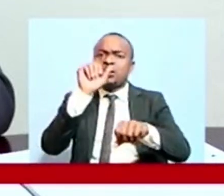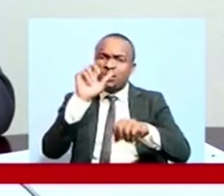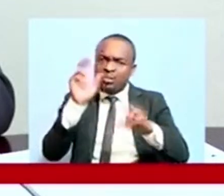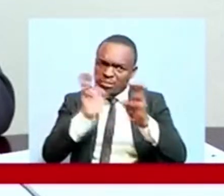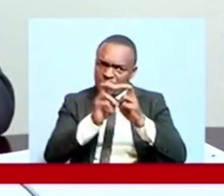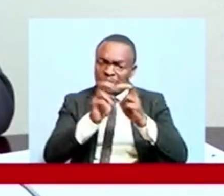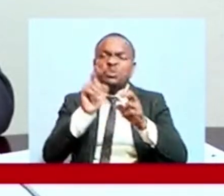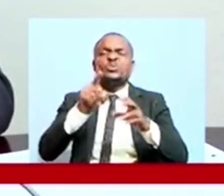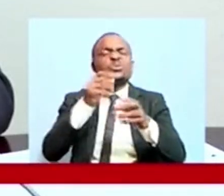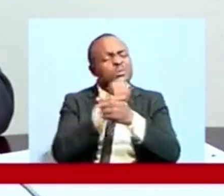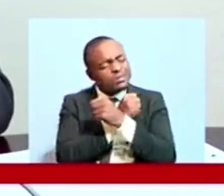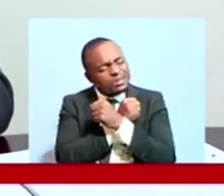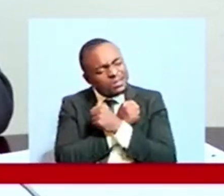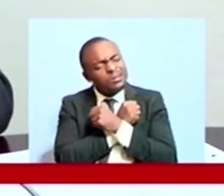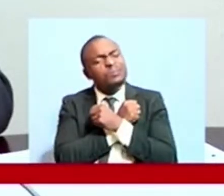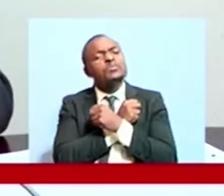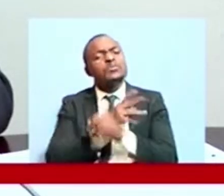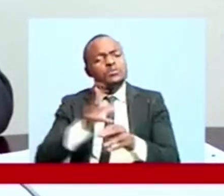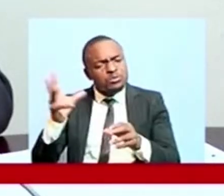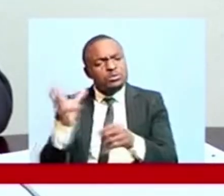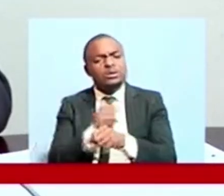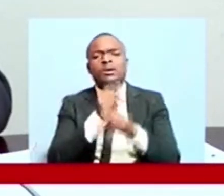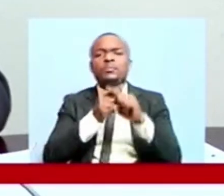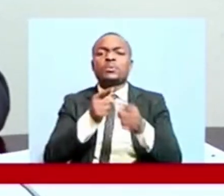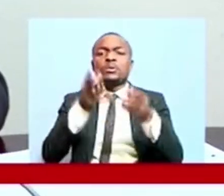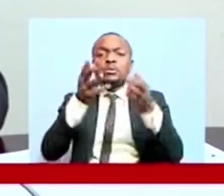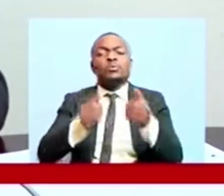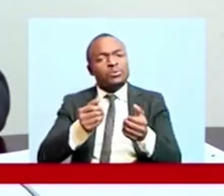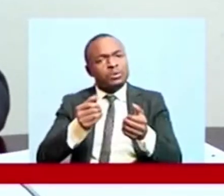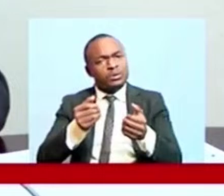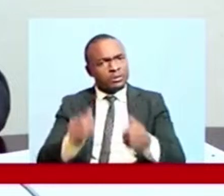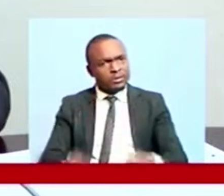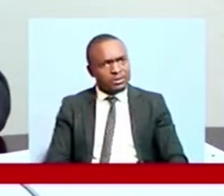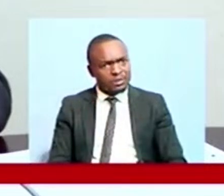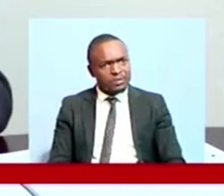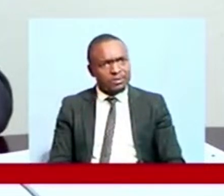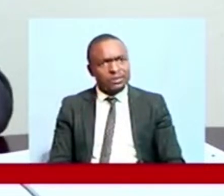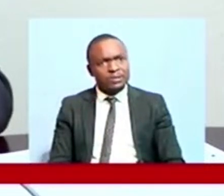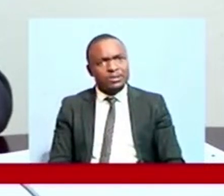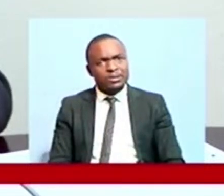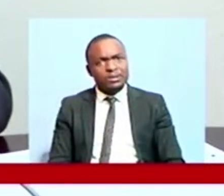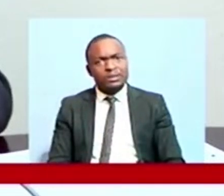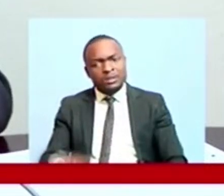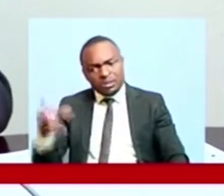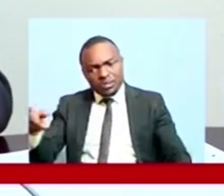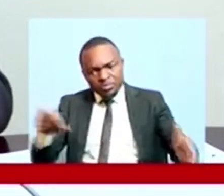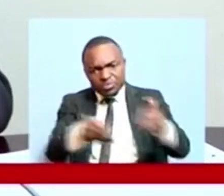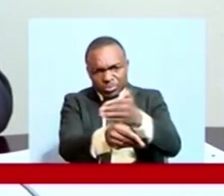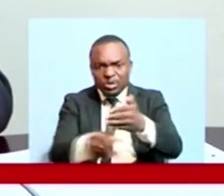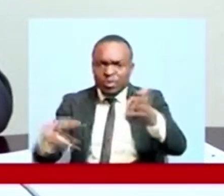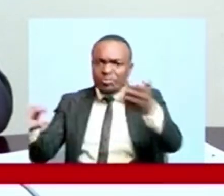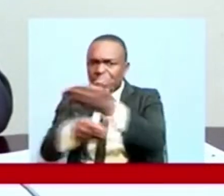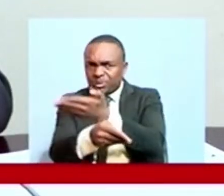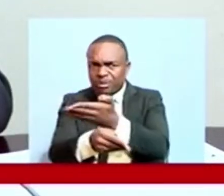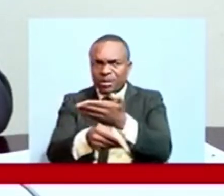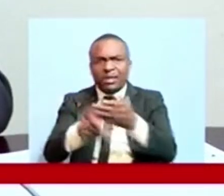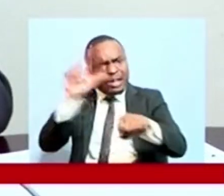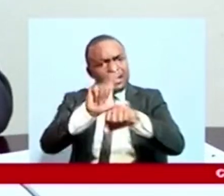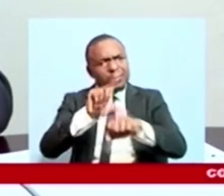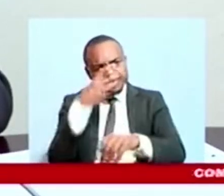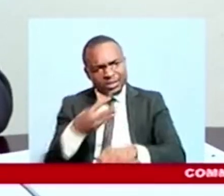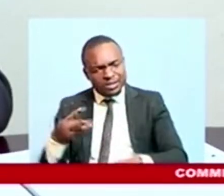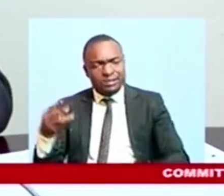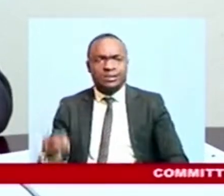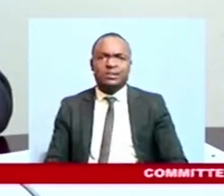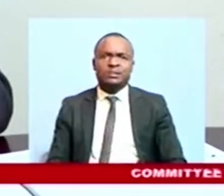them. You take over, but you want to sneak labor materials even when you have given a full contract.